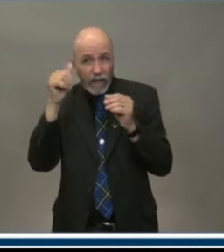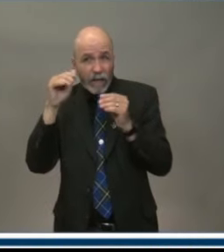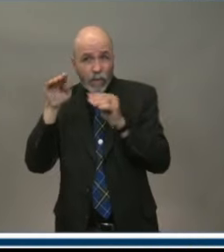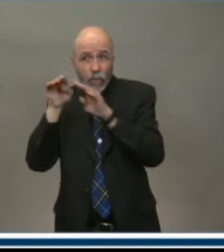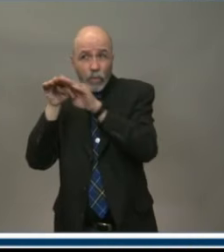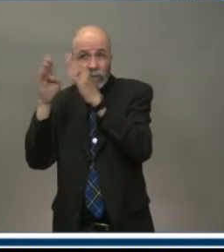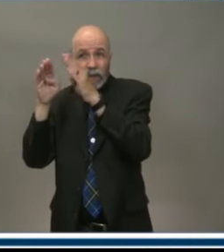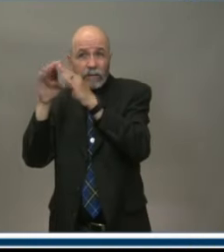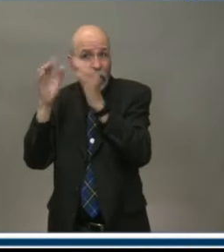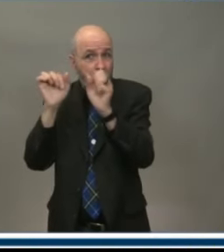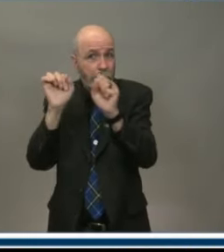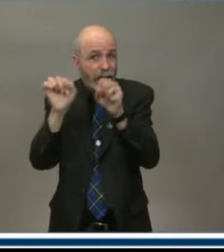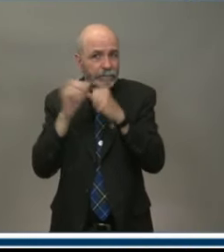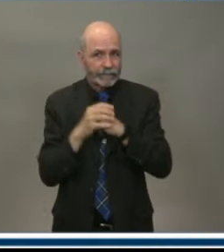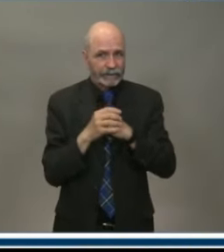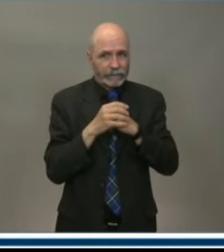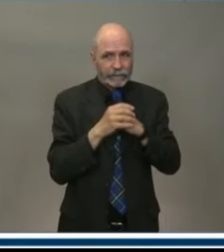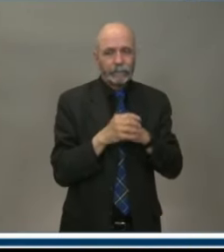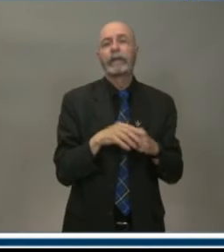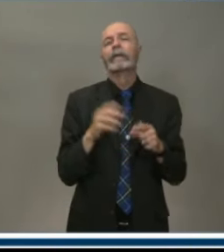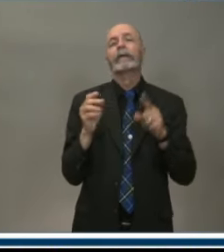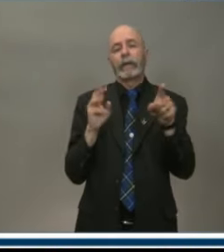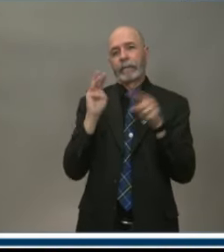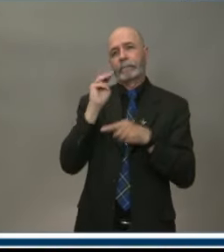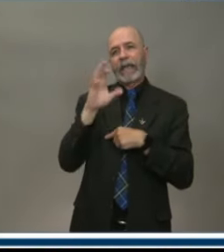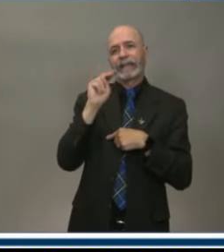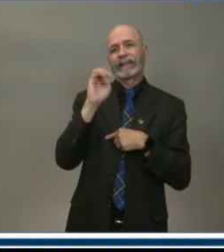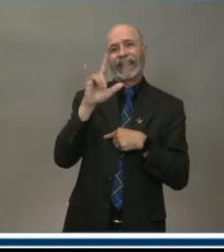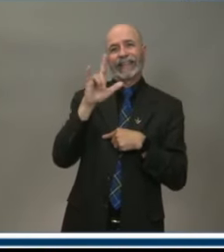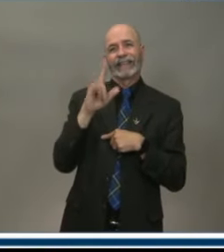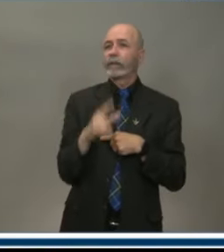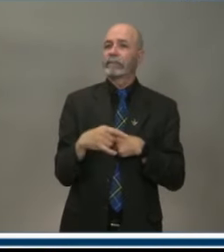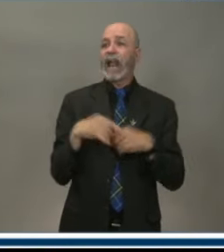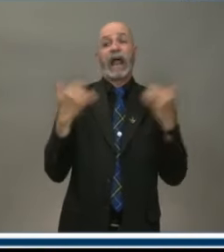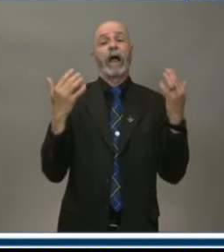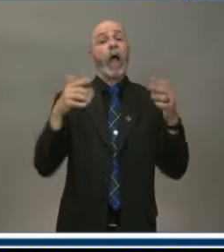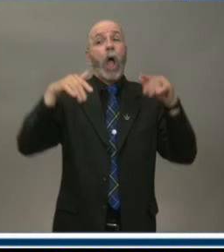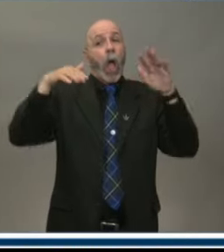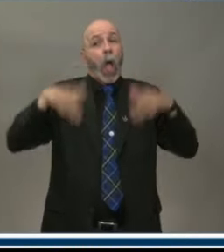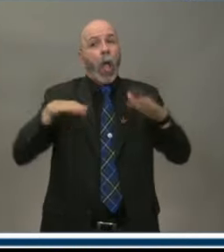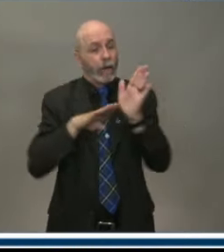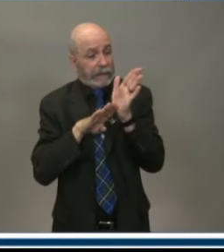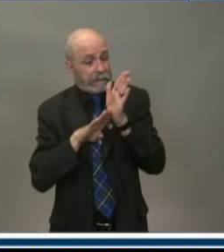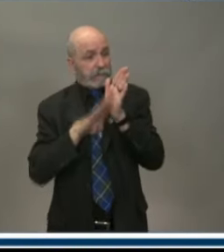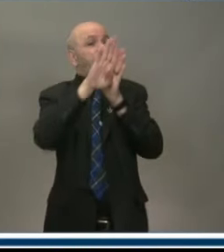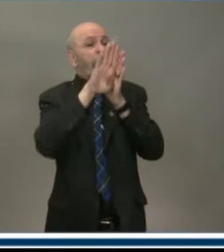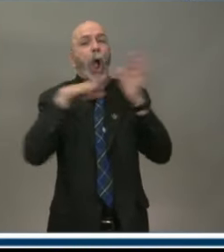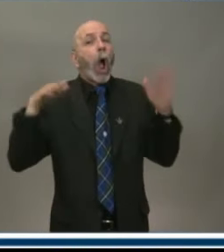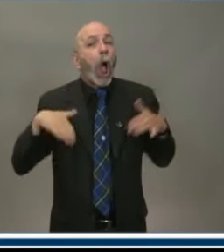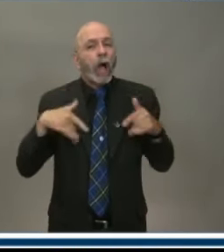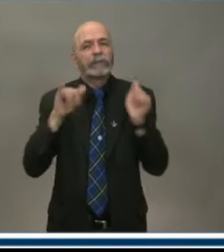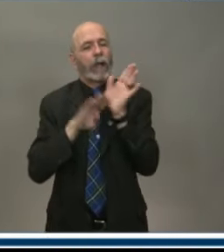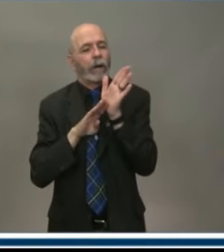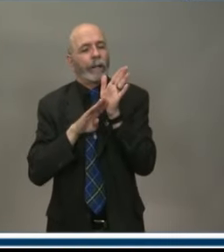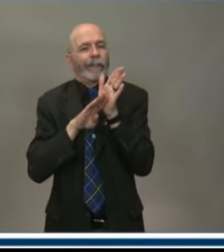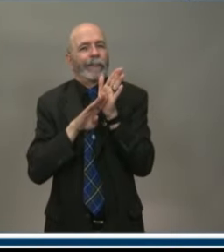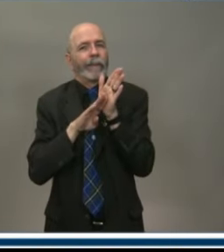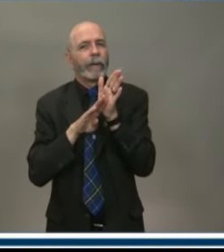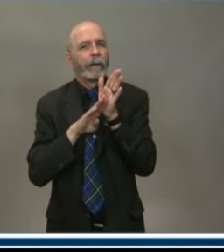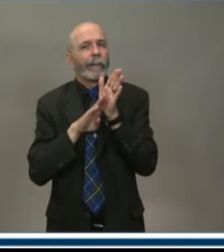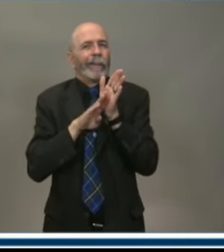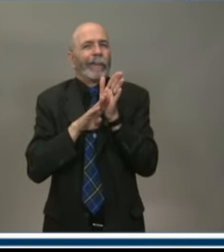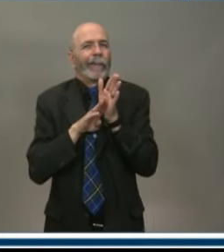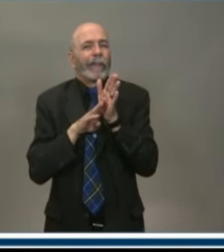We're working with public health. We have not reached the peak. We're following, as you know, we're continuing to do 1,000 tests a day. This week we